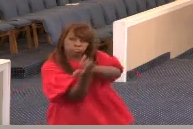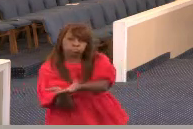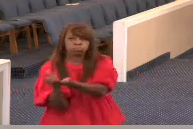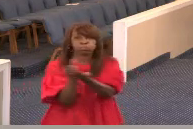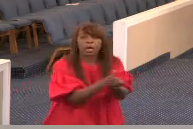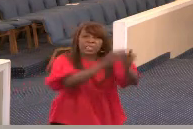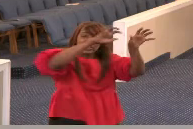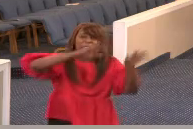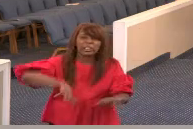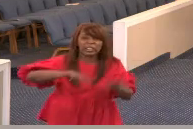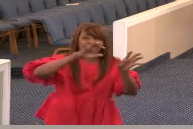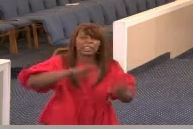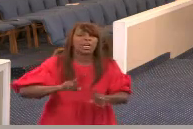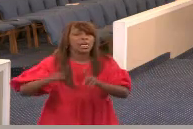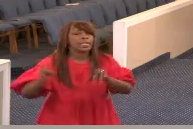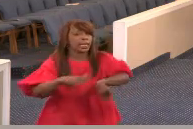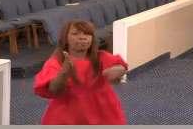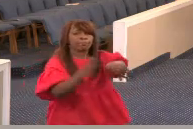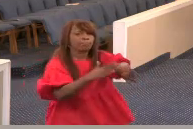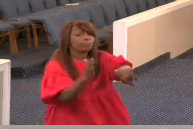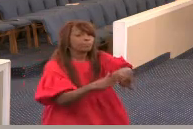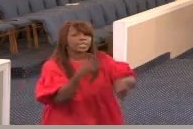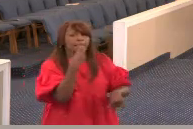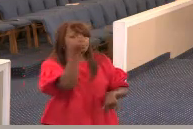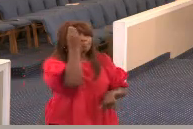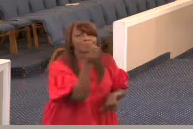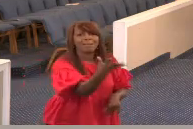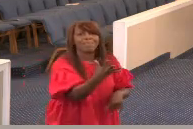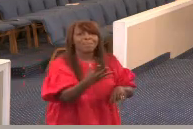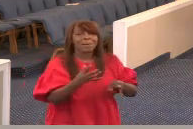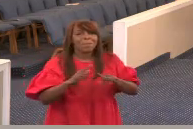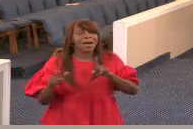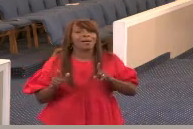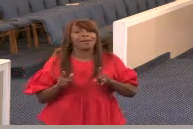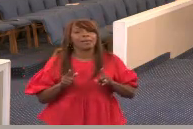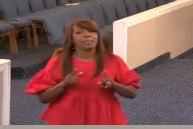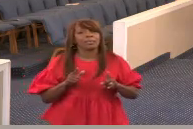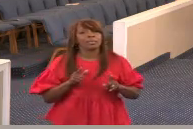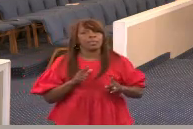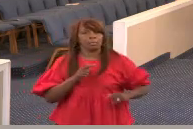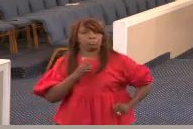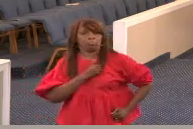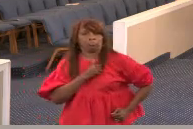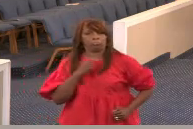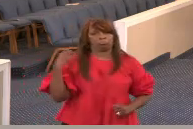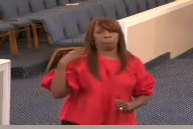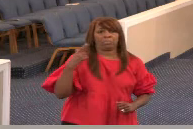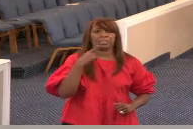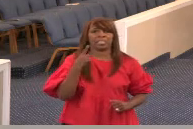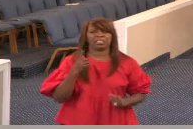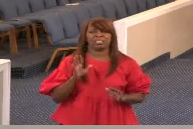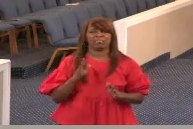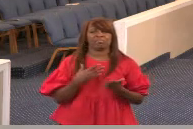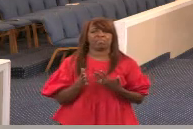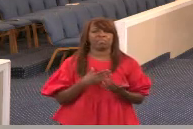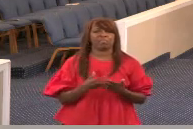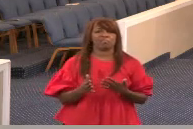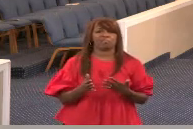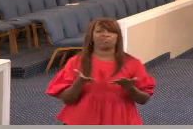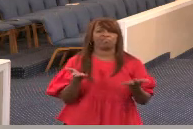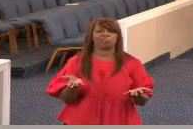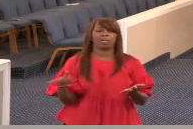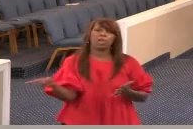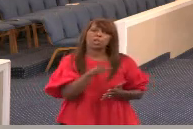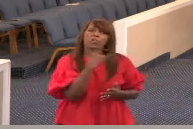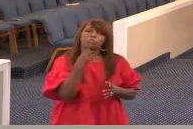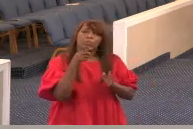a warning. Nevertheless, the centurion believed the master and the owner of the ship. You